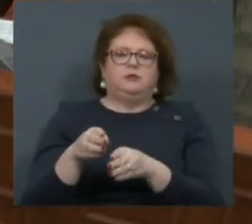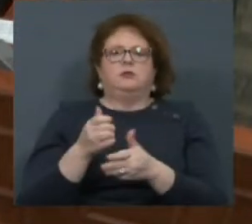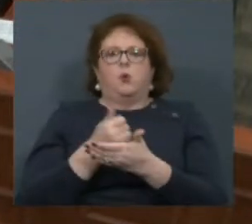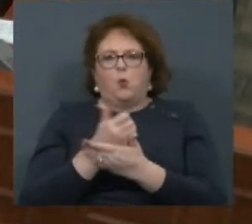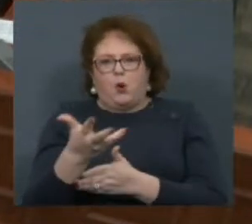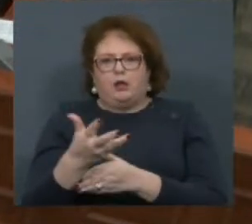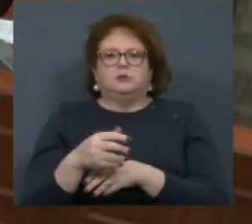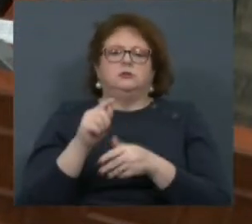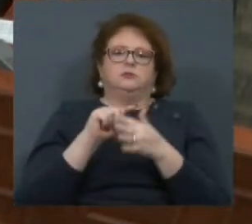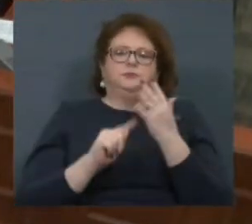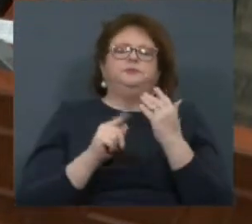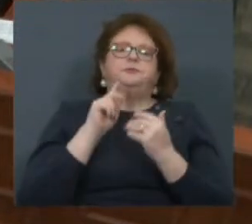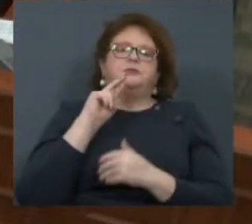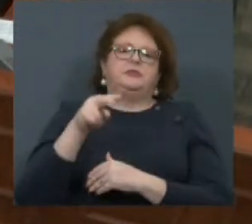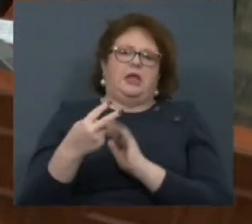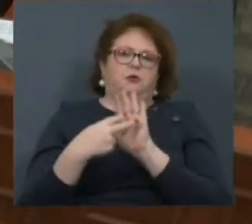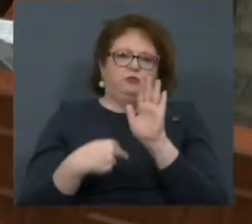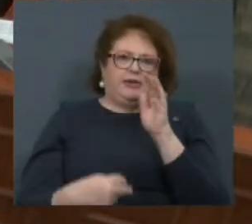reading.